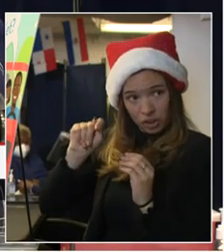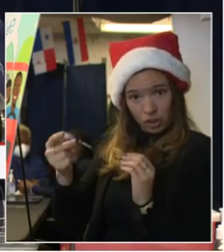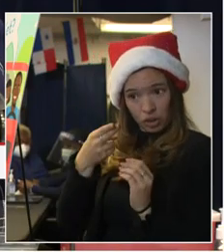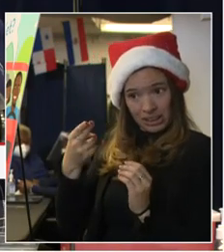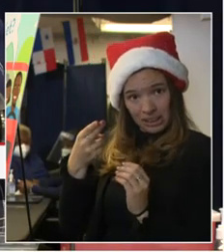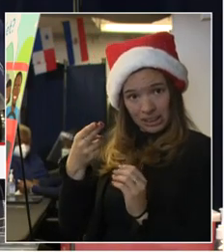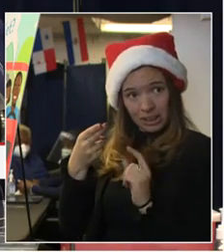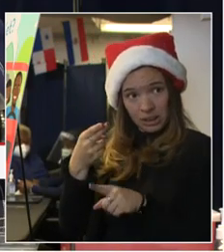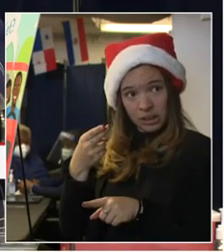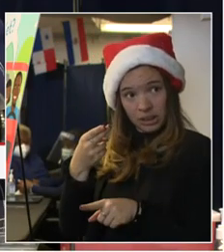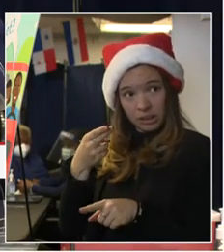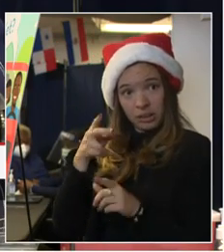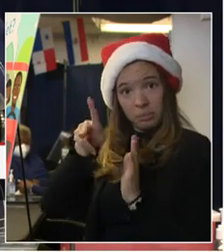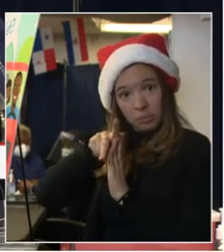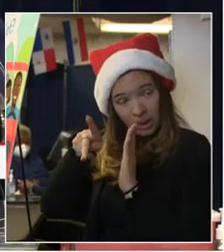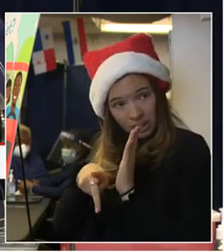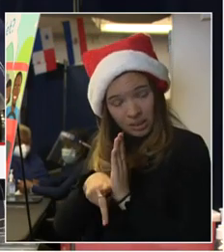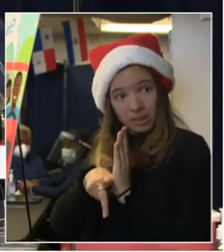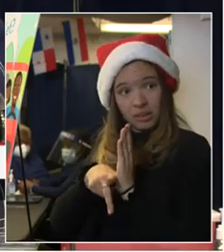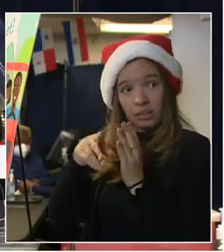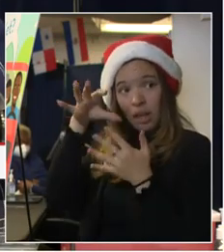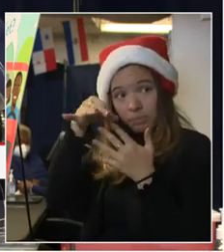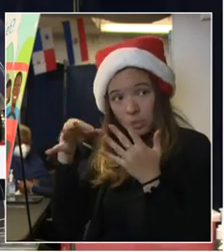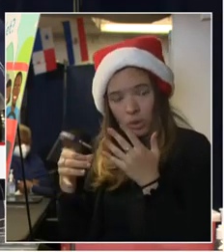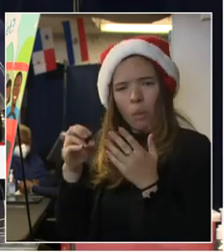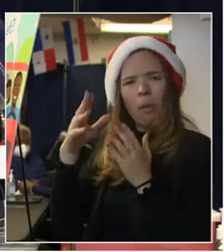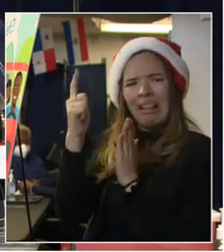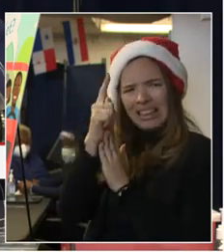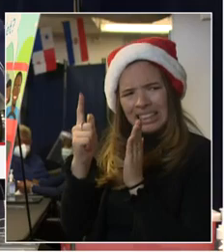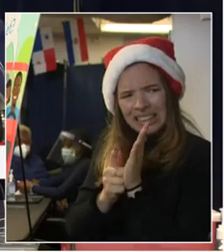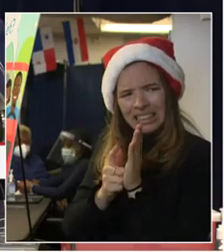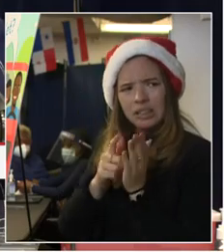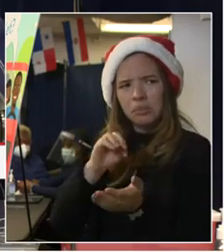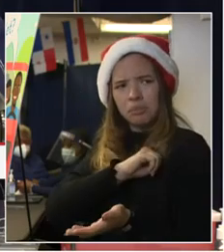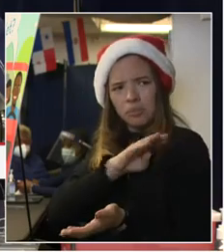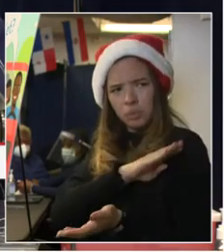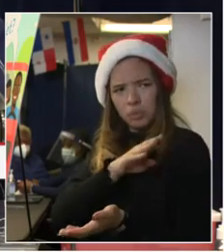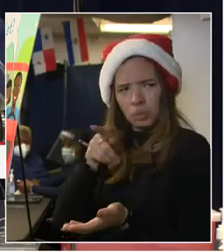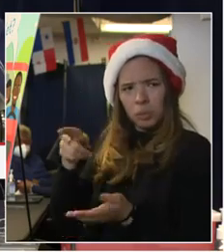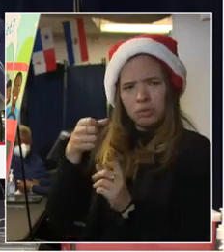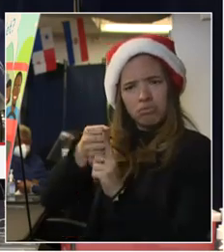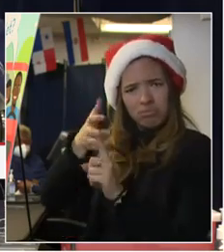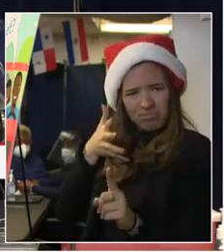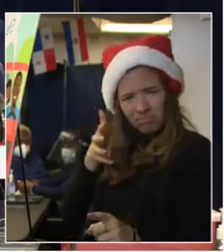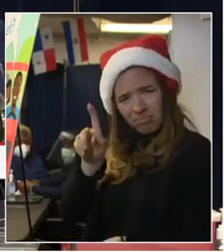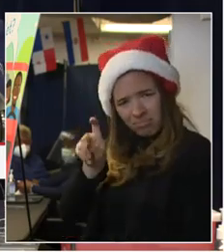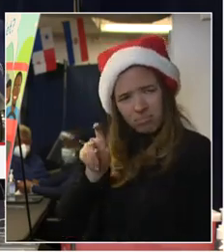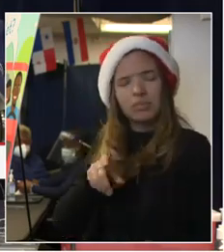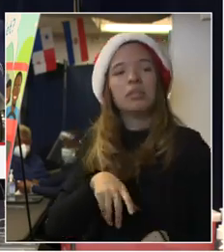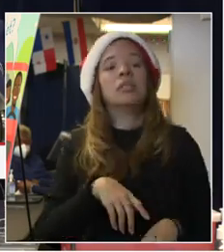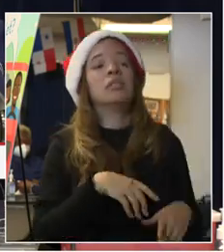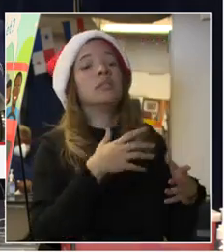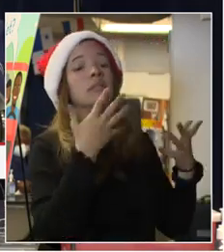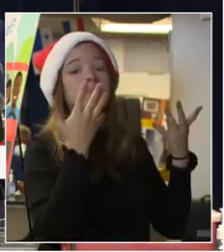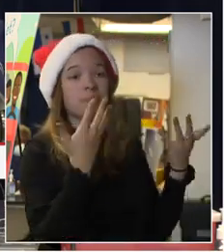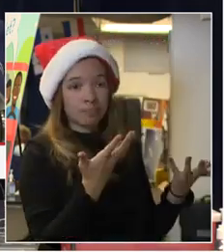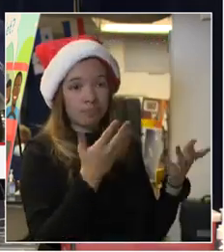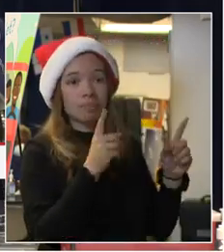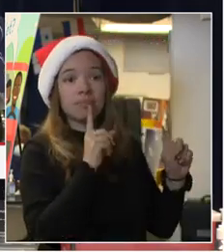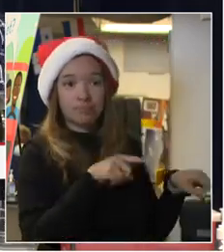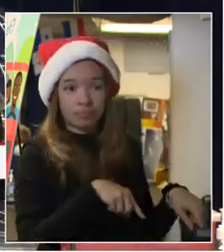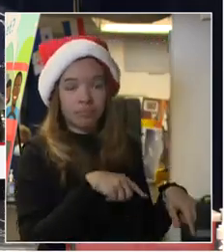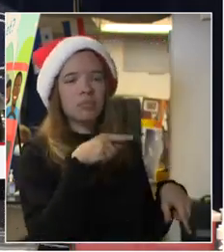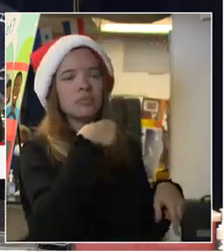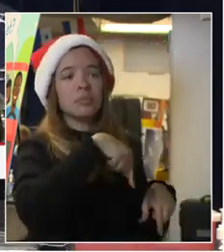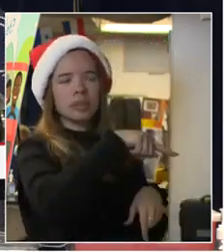mentioned policy options or legislation that could come from the mayor? So at this time, we are going to come together and just have